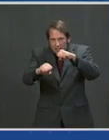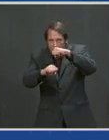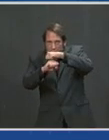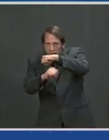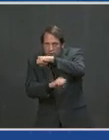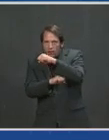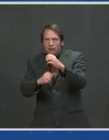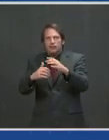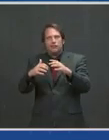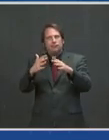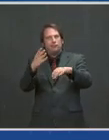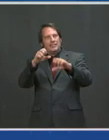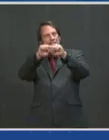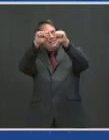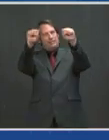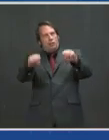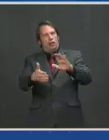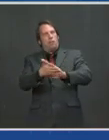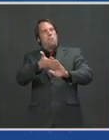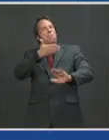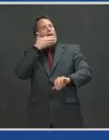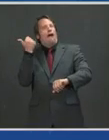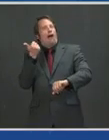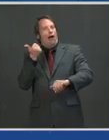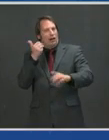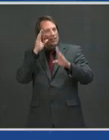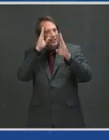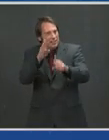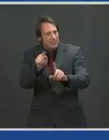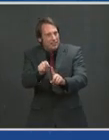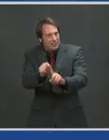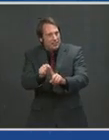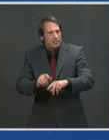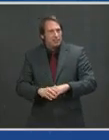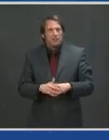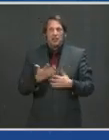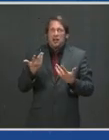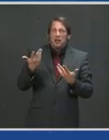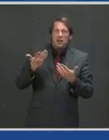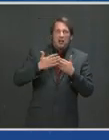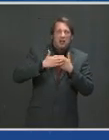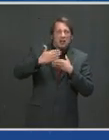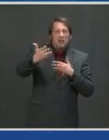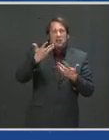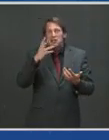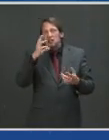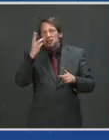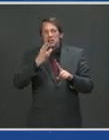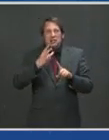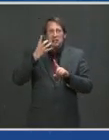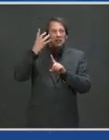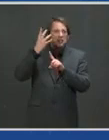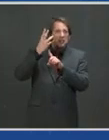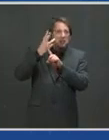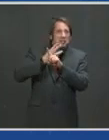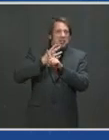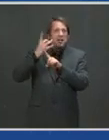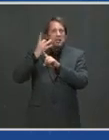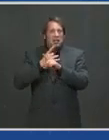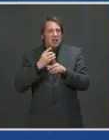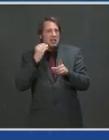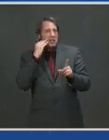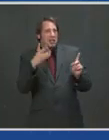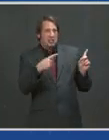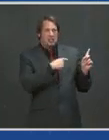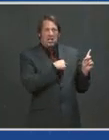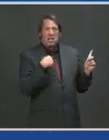you're all going to be reporting over the next 6 to 8 months how China and the rest of the world is racing ahead of us